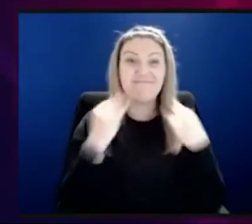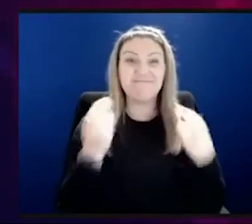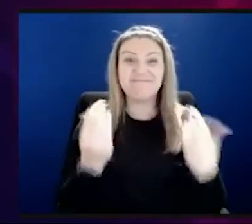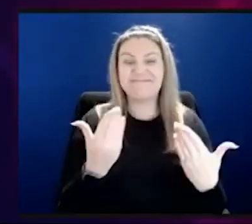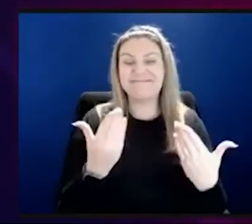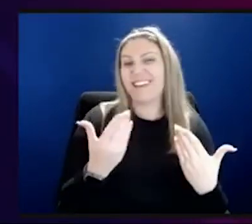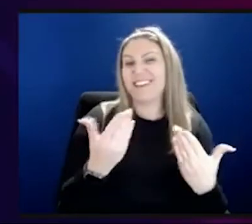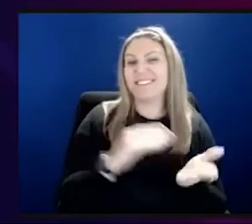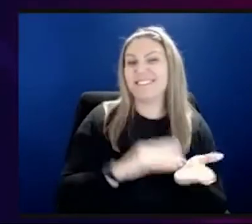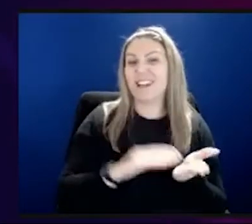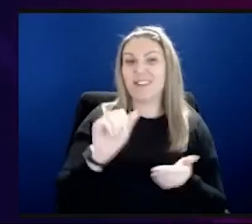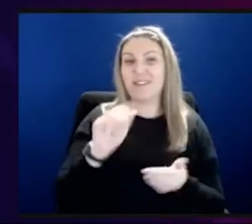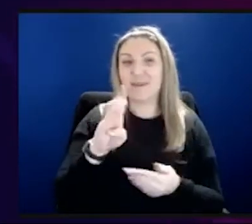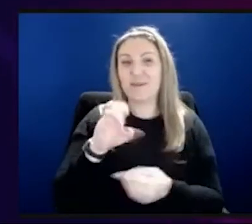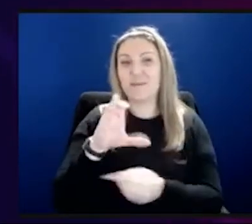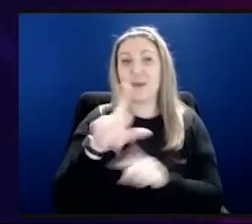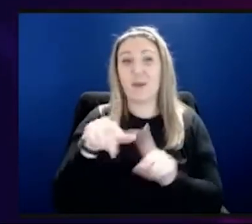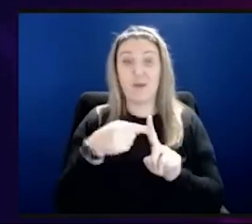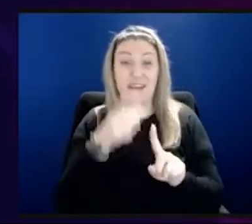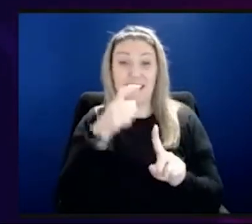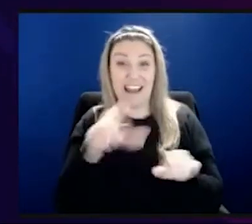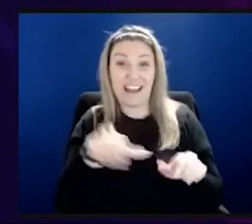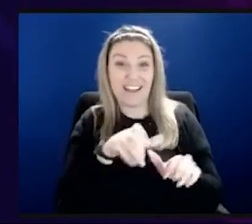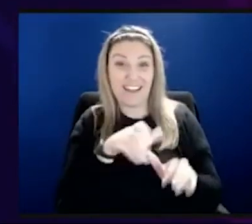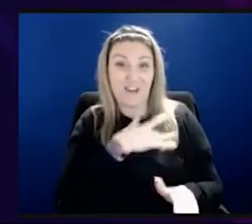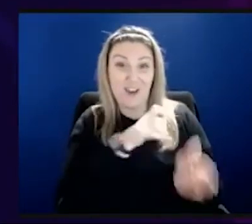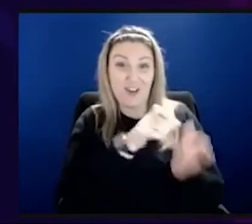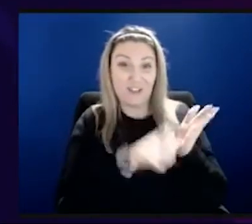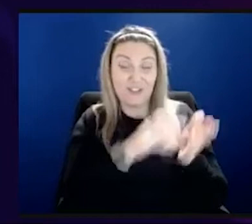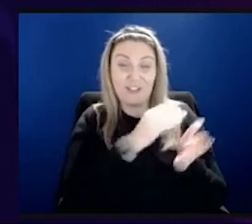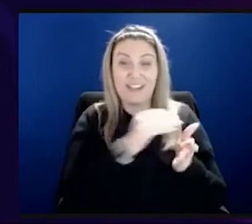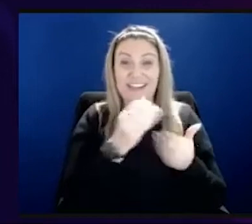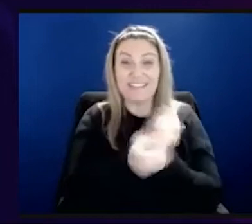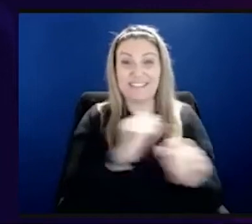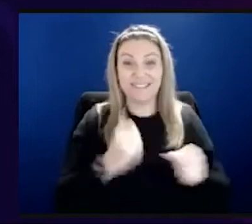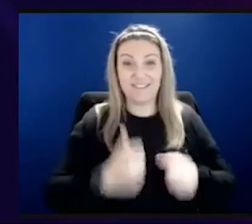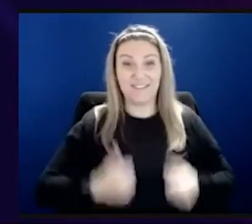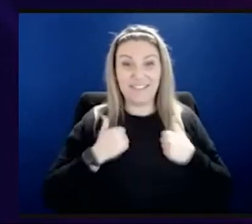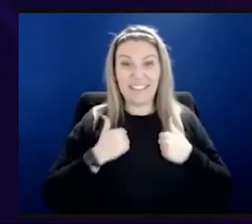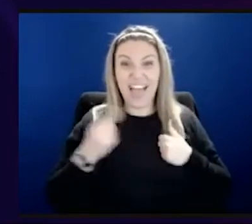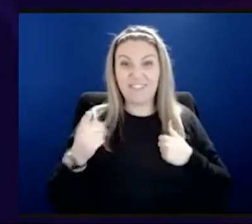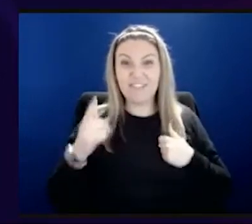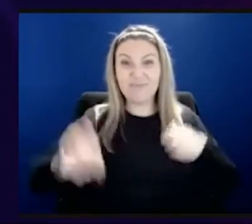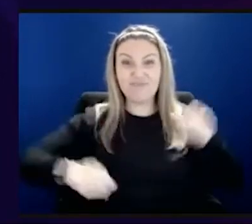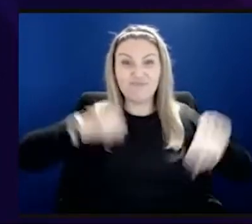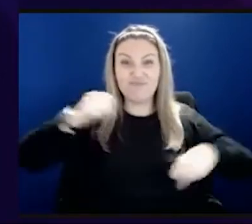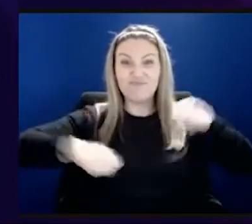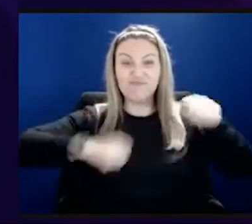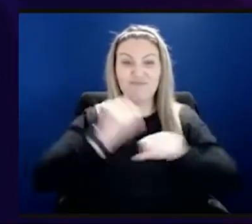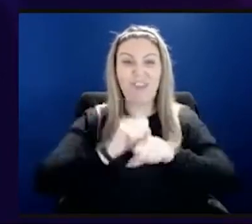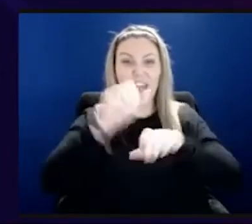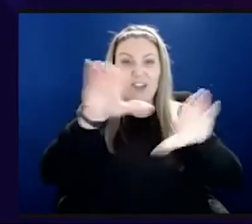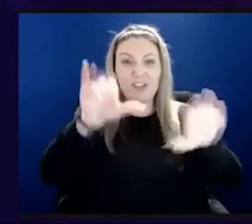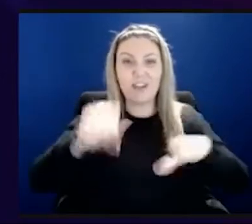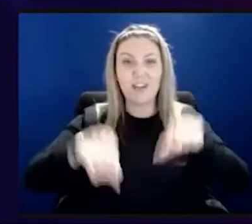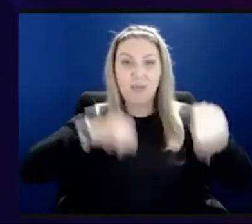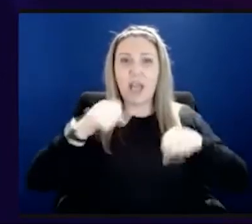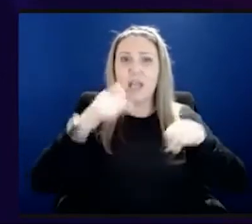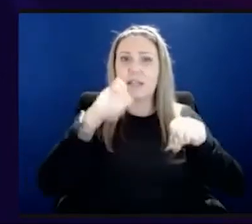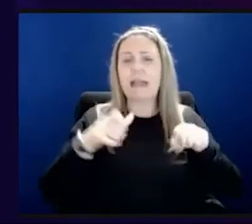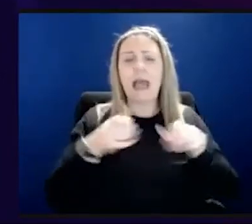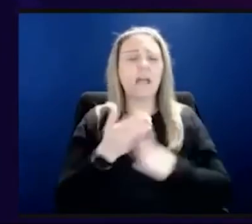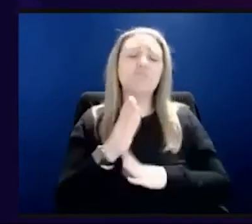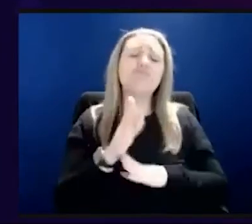When he isn't performing heart surgery and saving lives, he's on his mountain bike and not just riding leisurely through scenery. He's